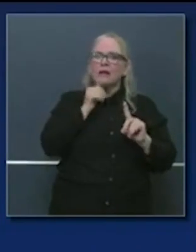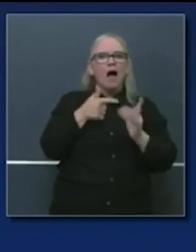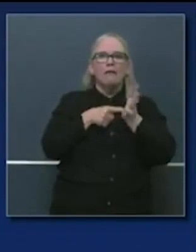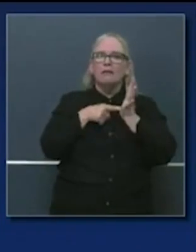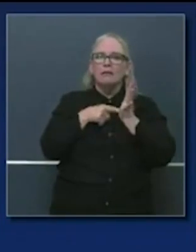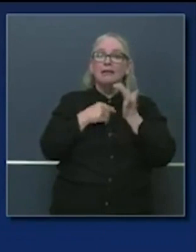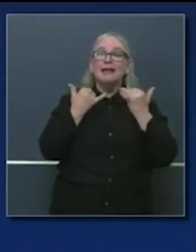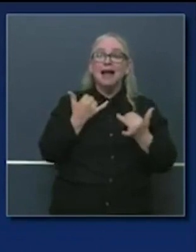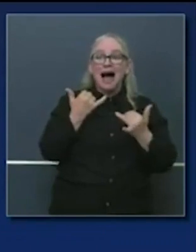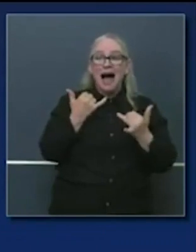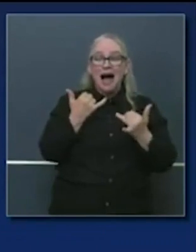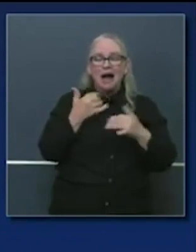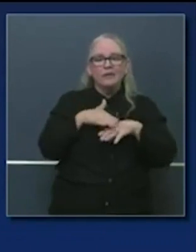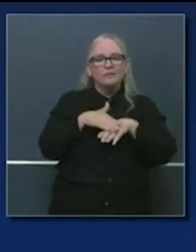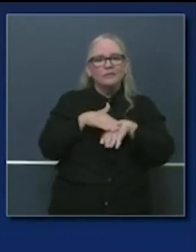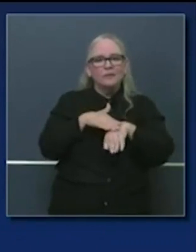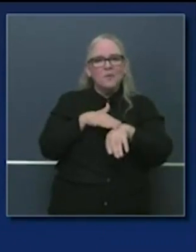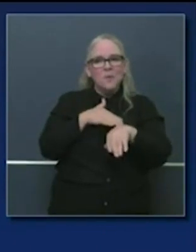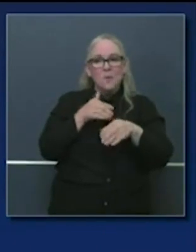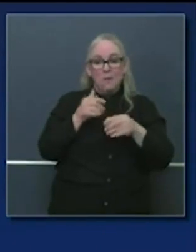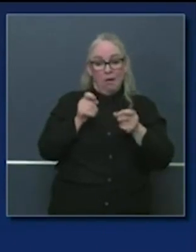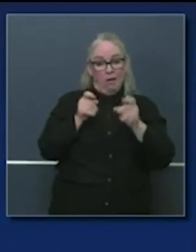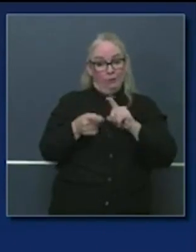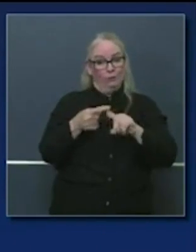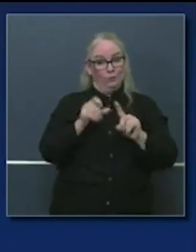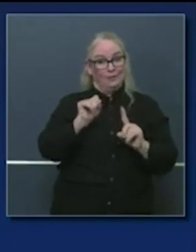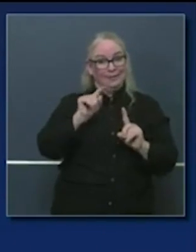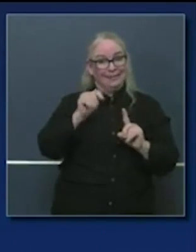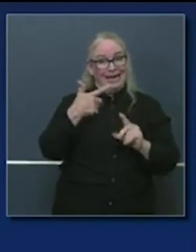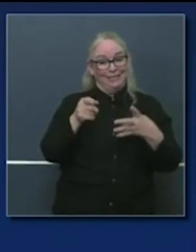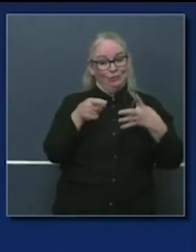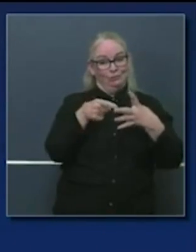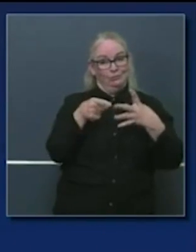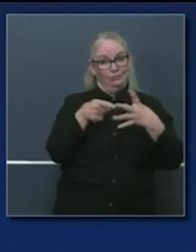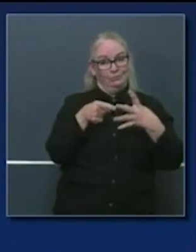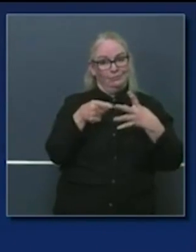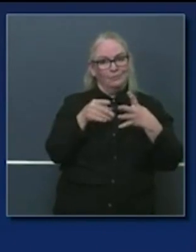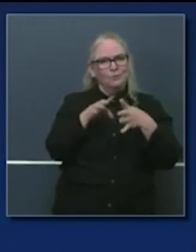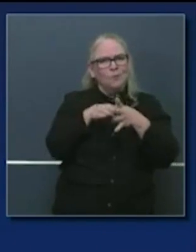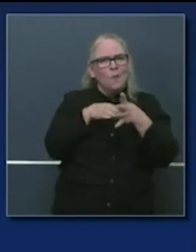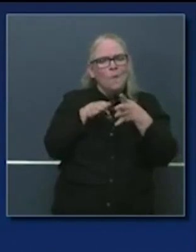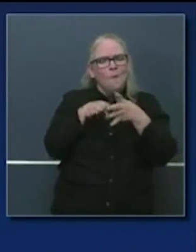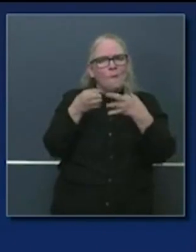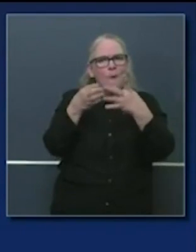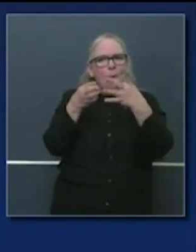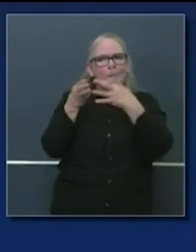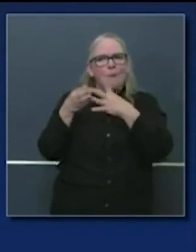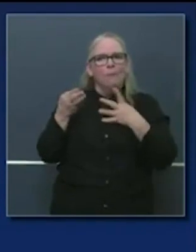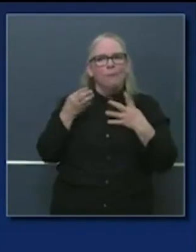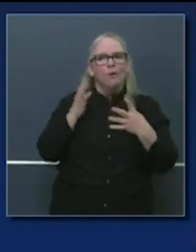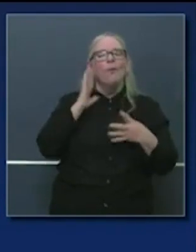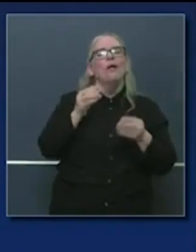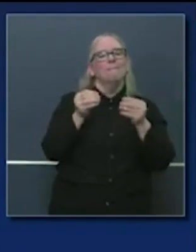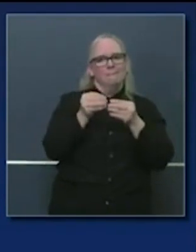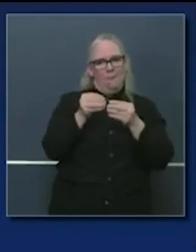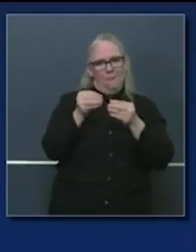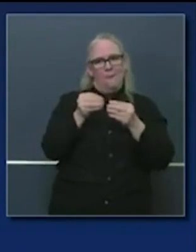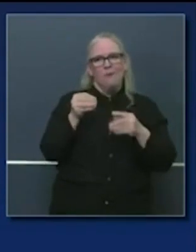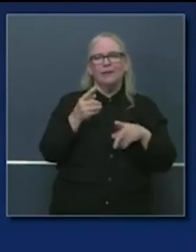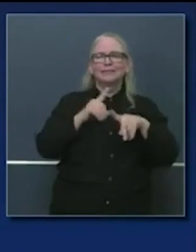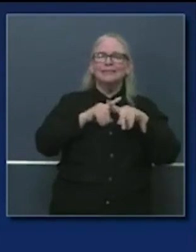a gradual move into stage two. We are going to be able to add more businesses and sectors as the